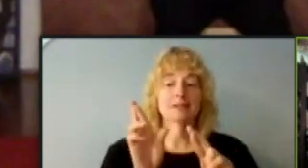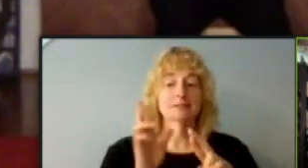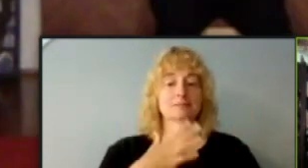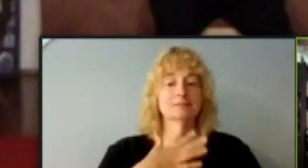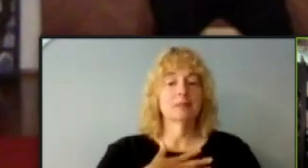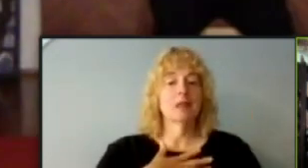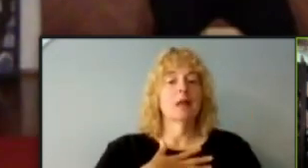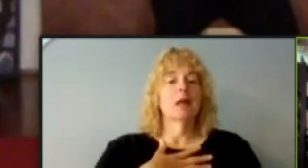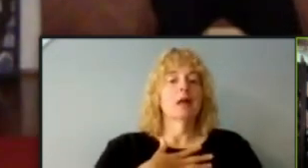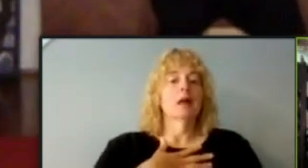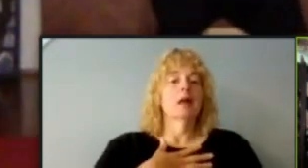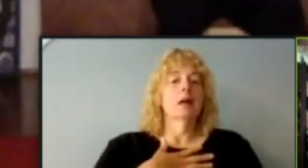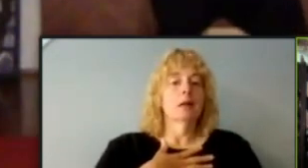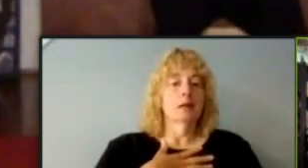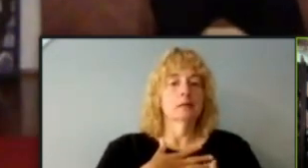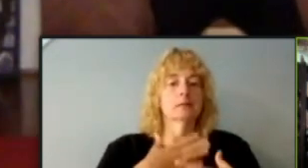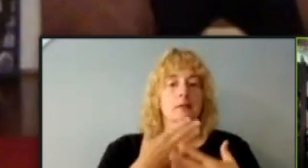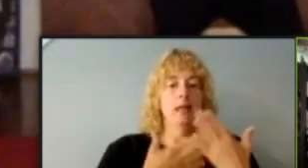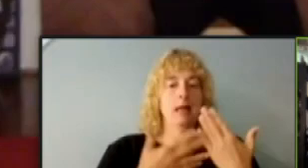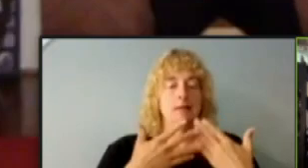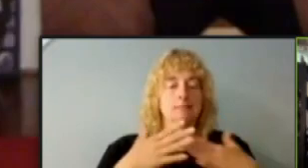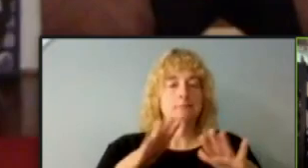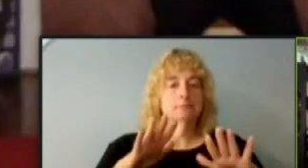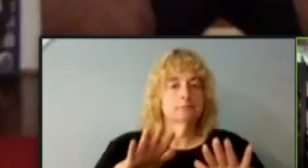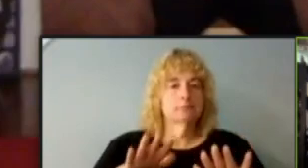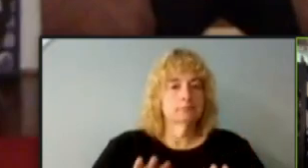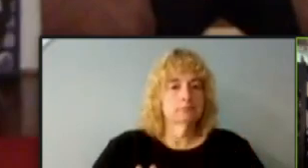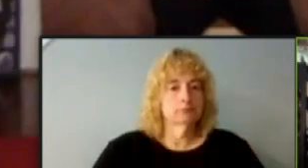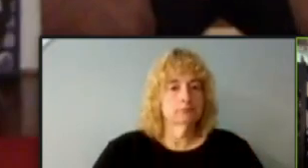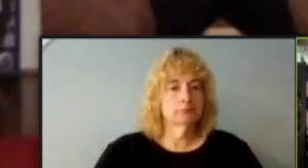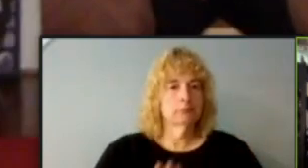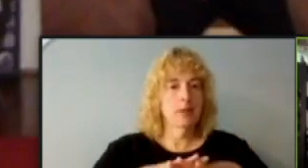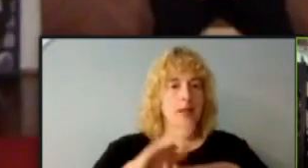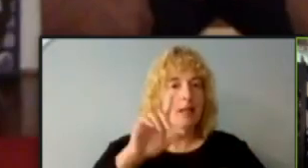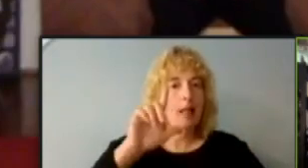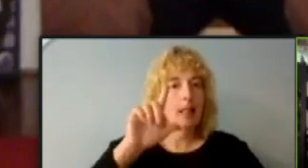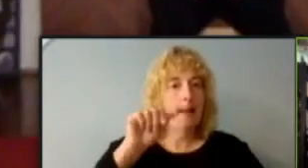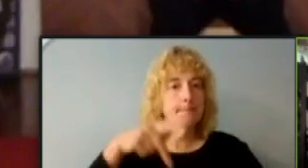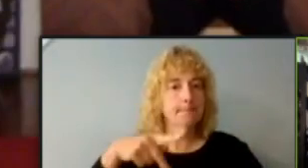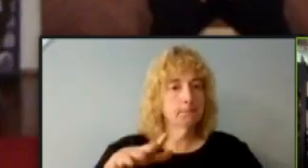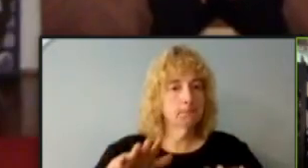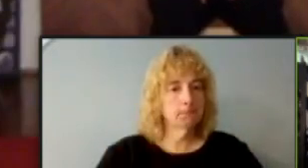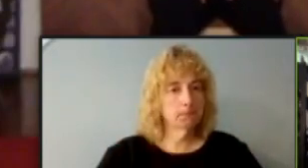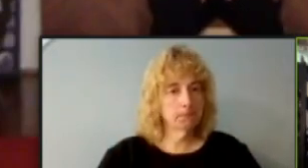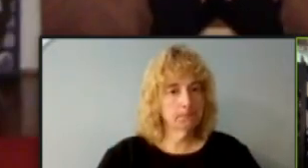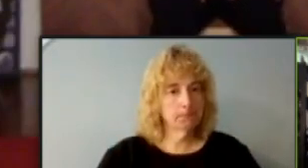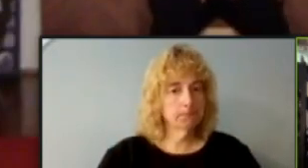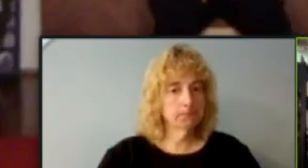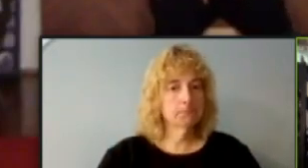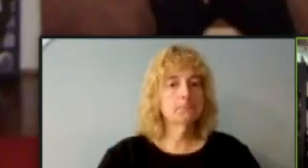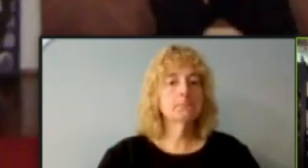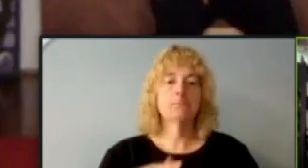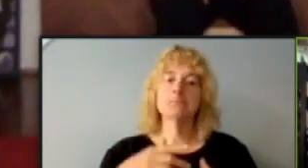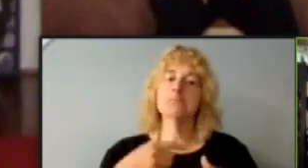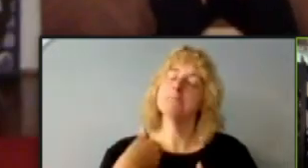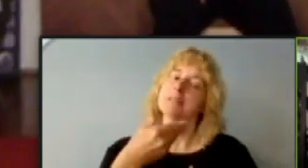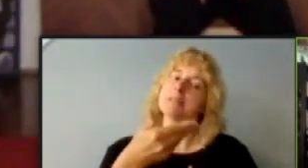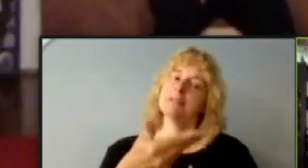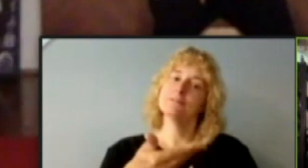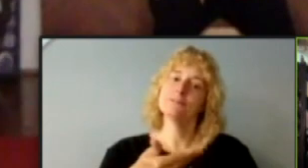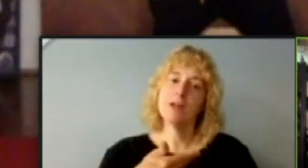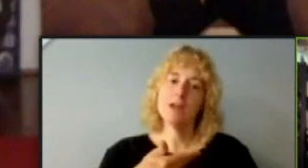just bring your hands gently to your lap. And so I invite you